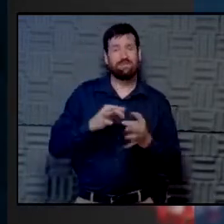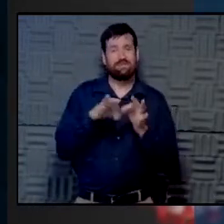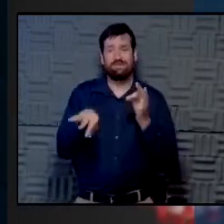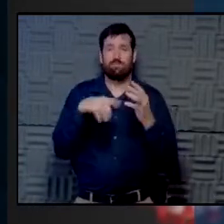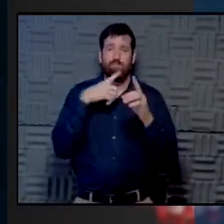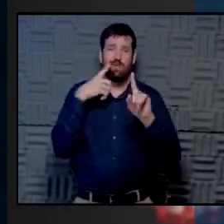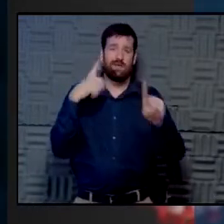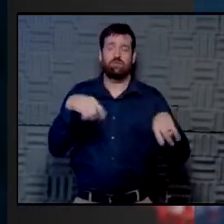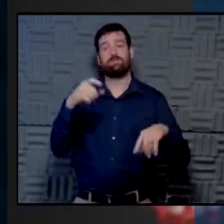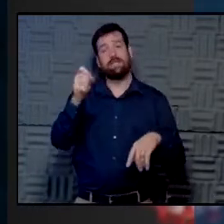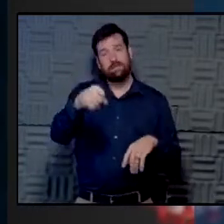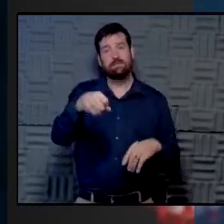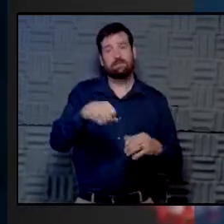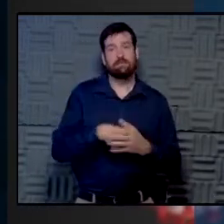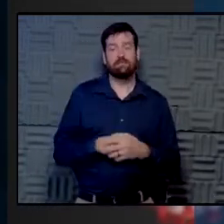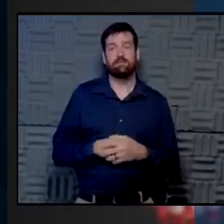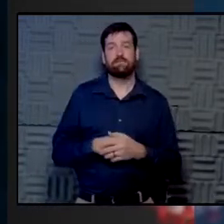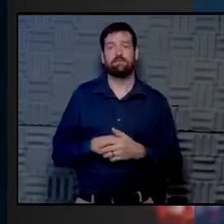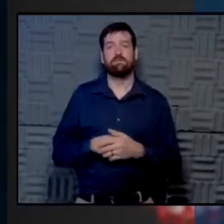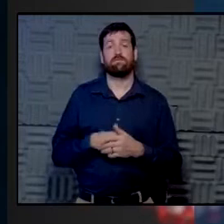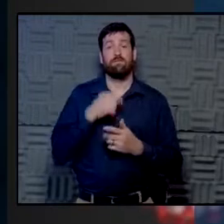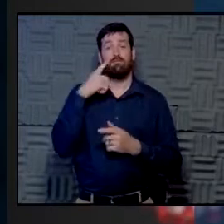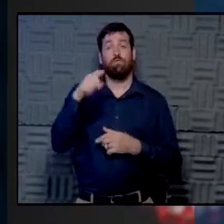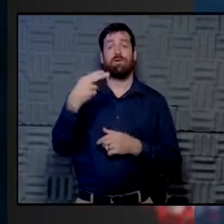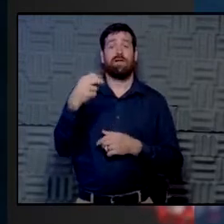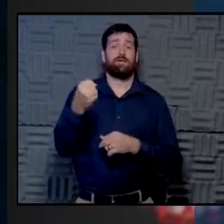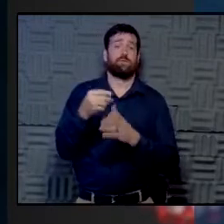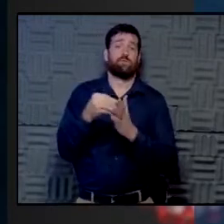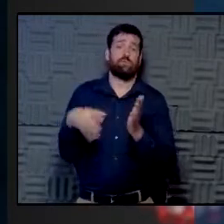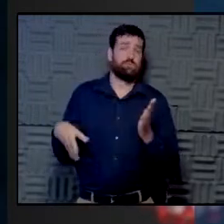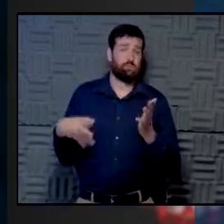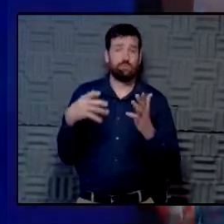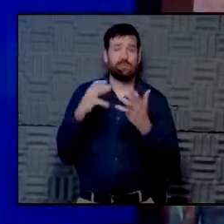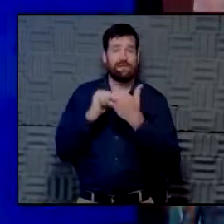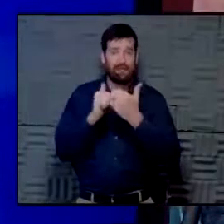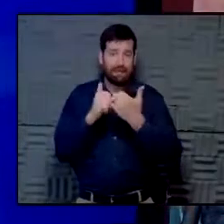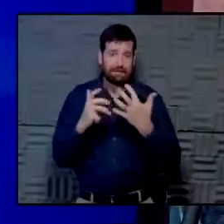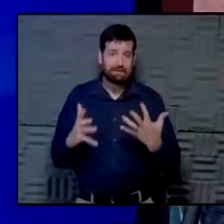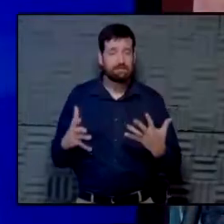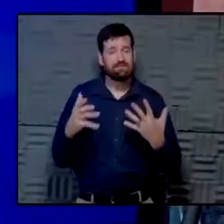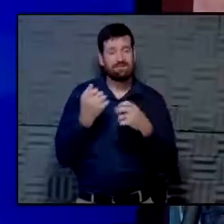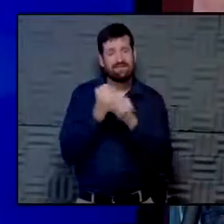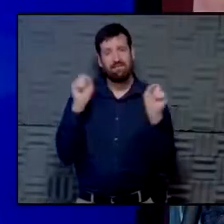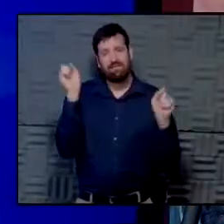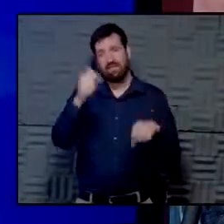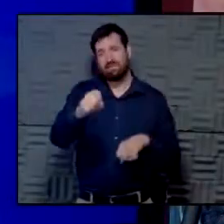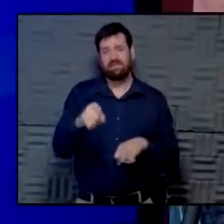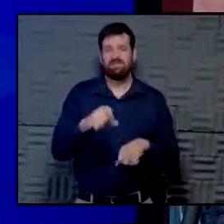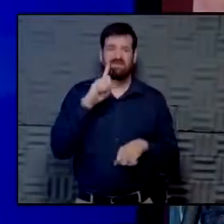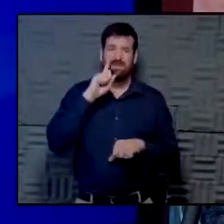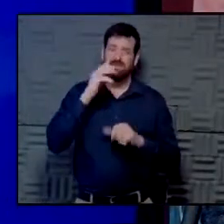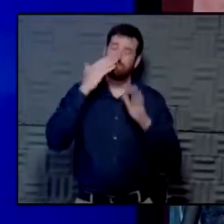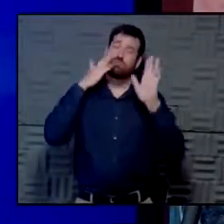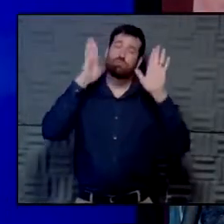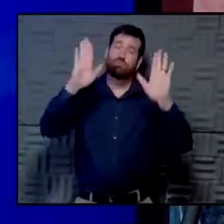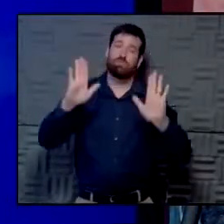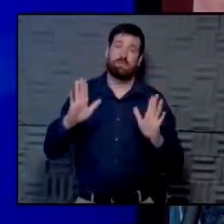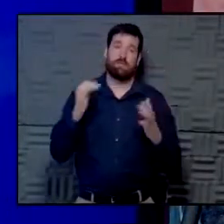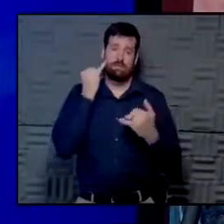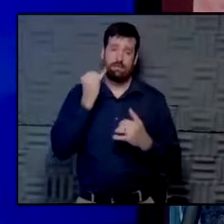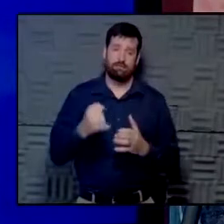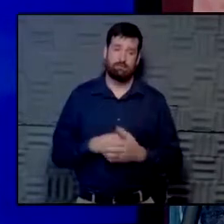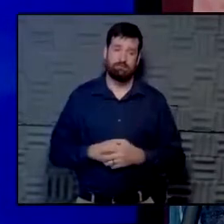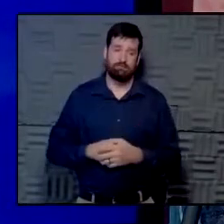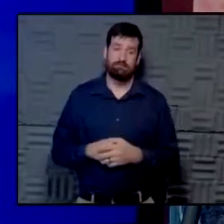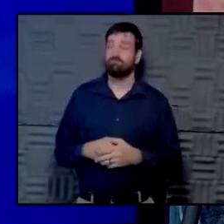to that is yes, and it's safe for the high school aged athletes, so I think that'd be a fantastic idea. I